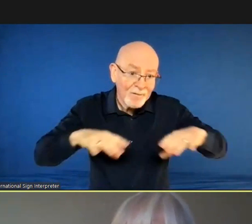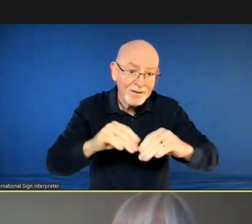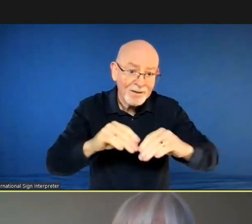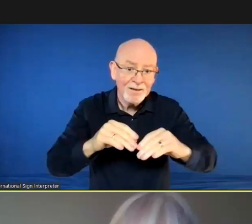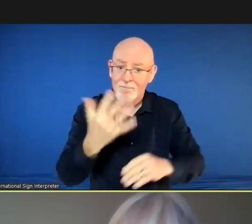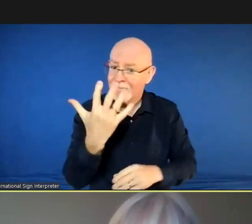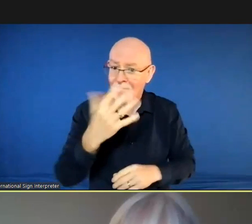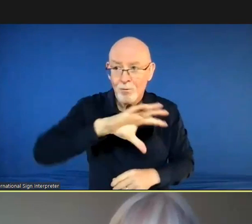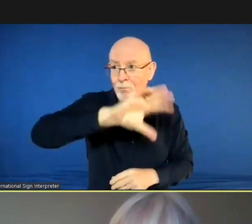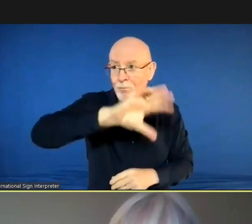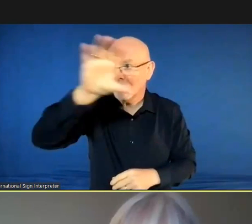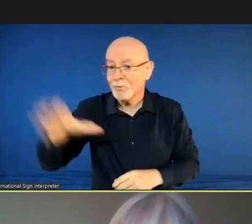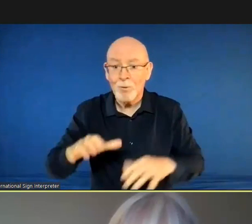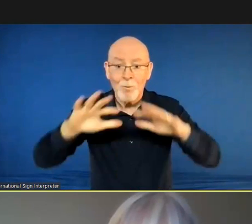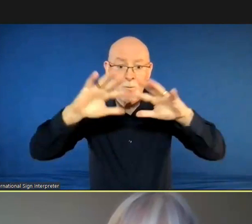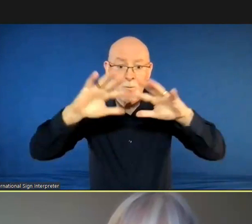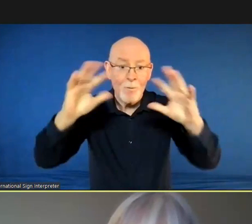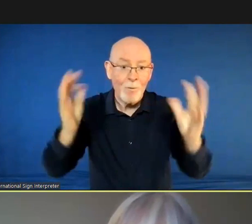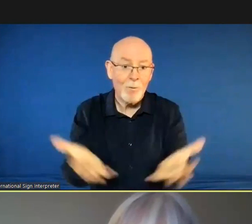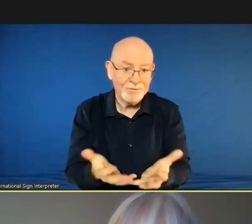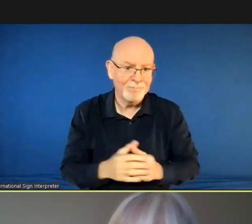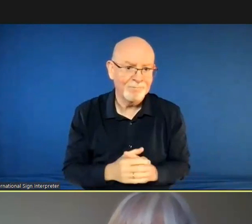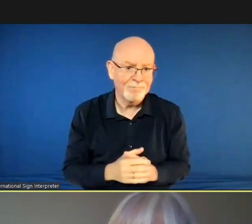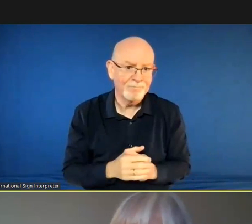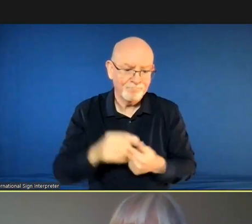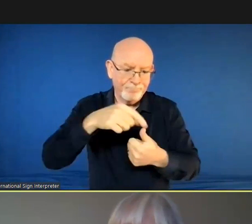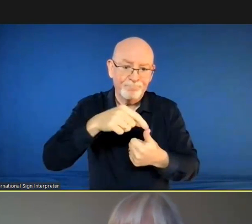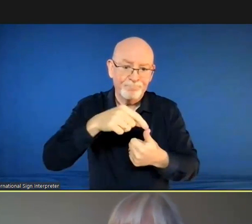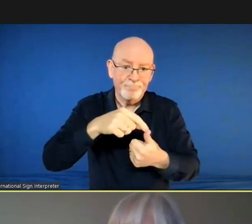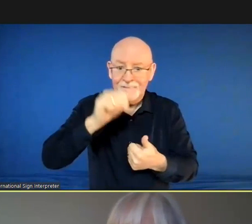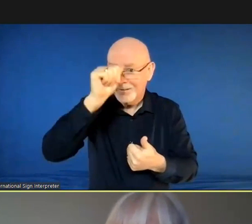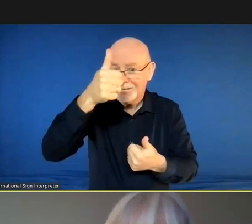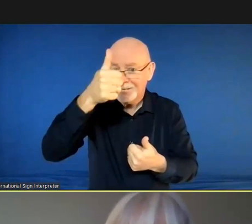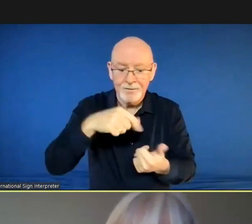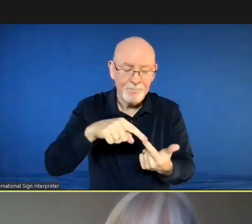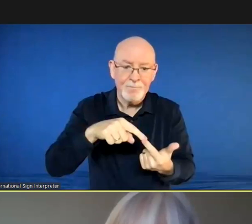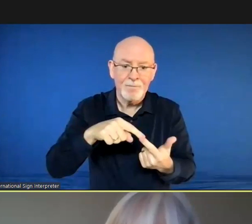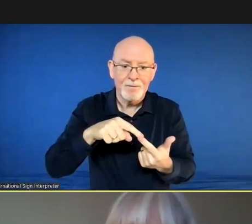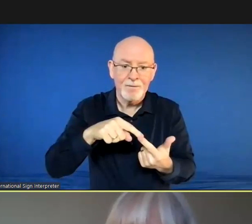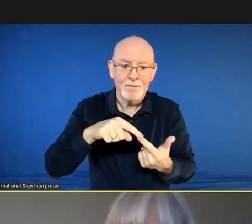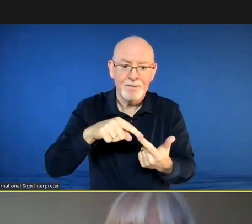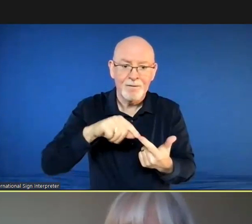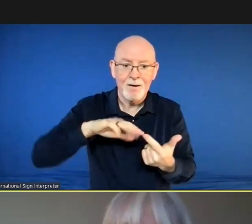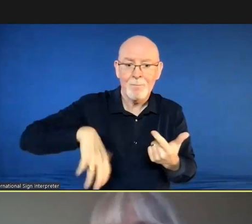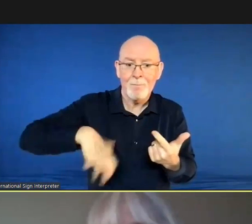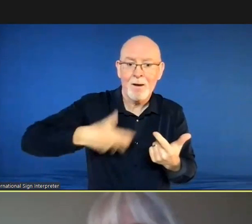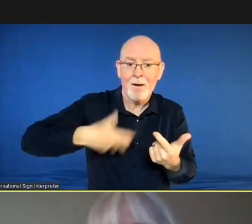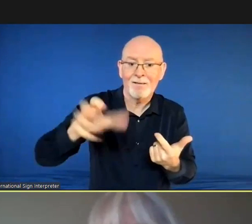Uganda, Kenya and Tanzania. And the responses of